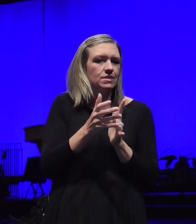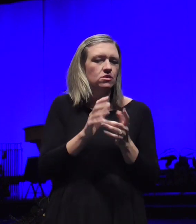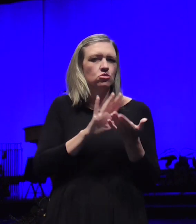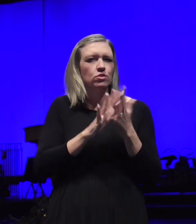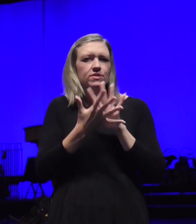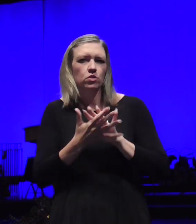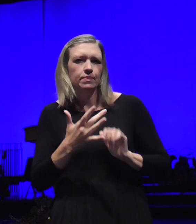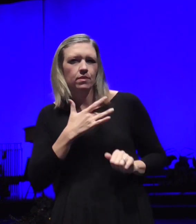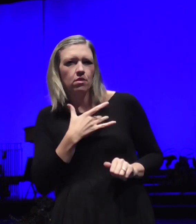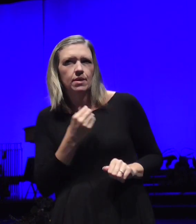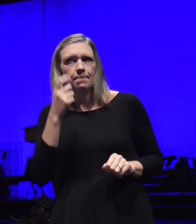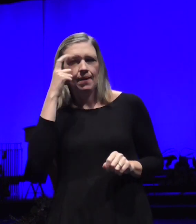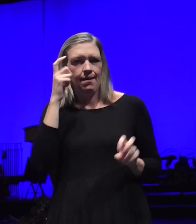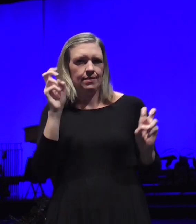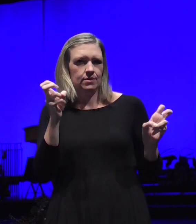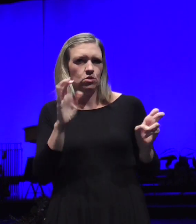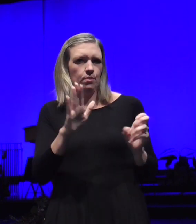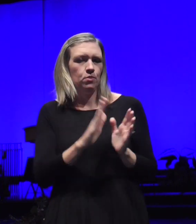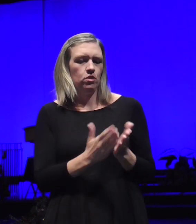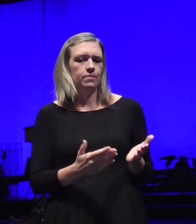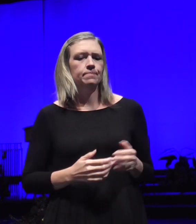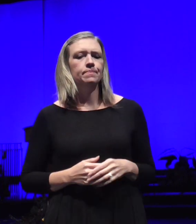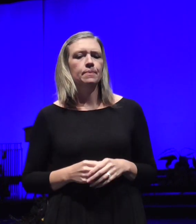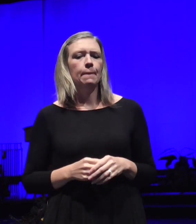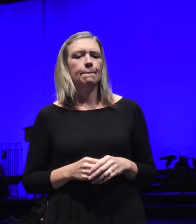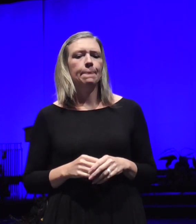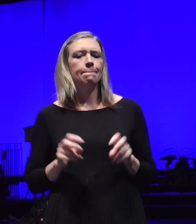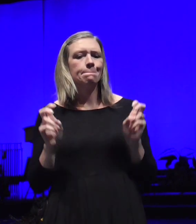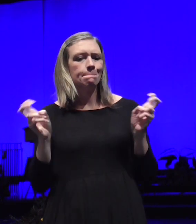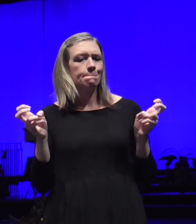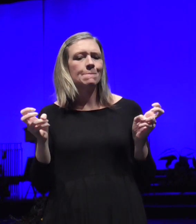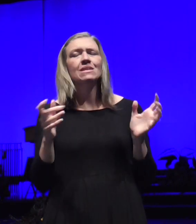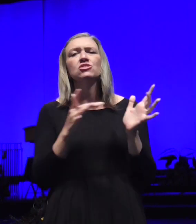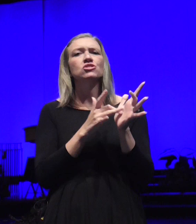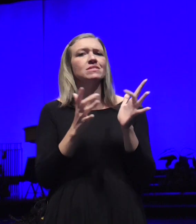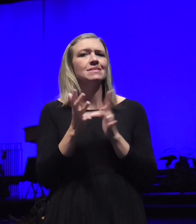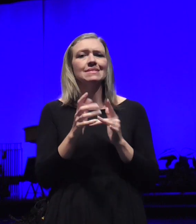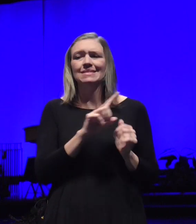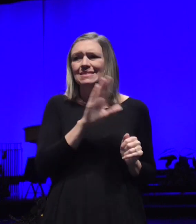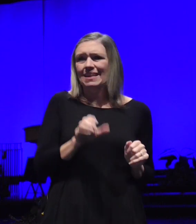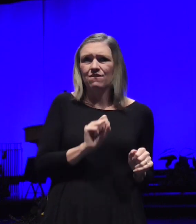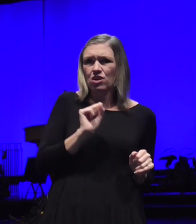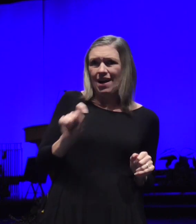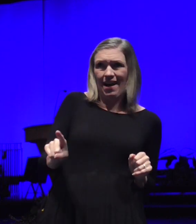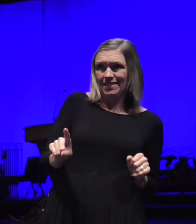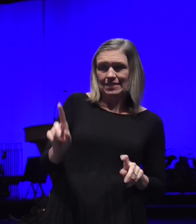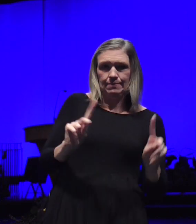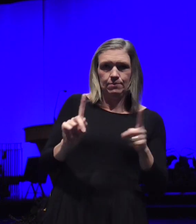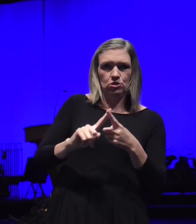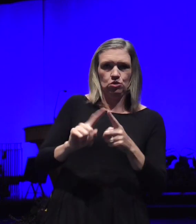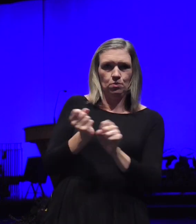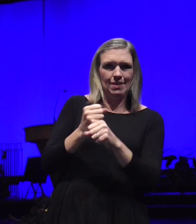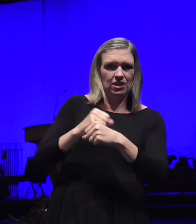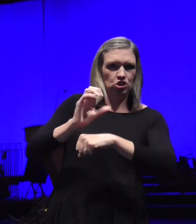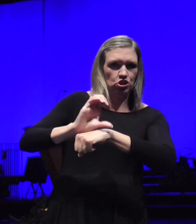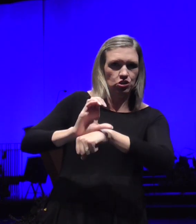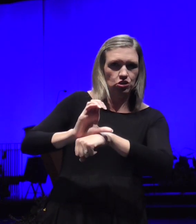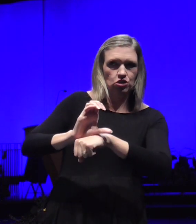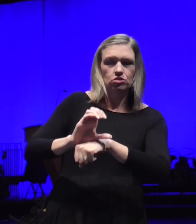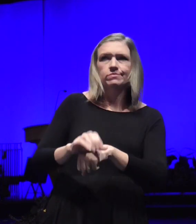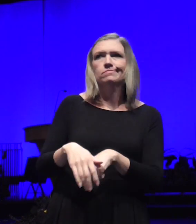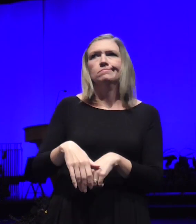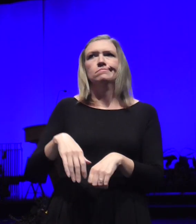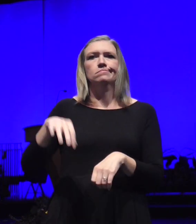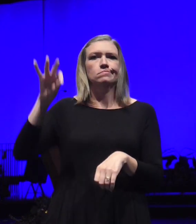and Mind. Jesus never asked anyone to form a church ordain a